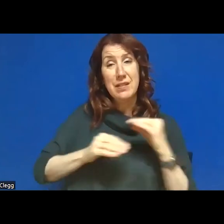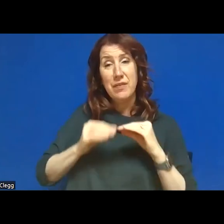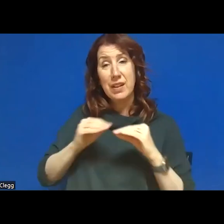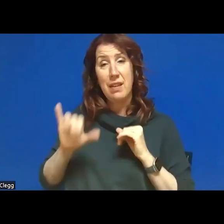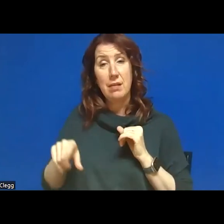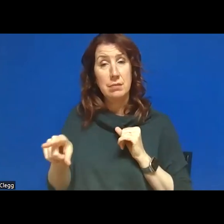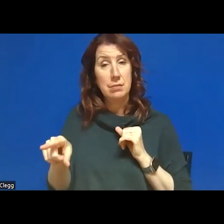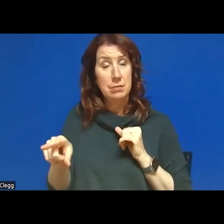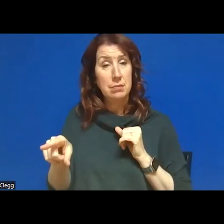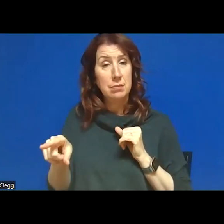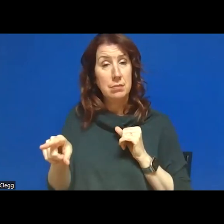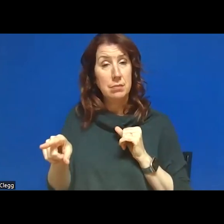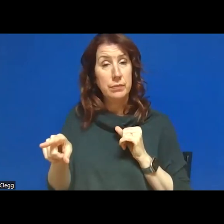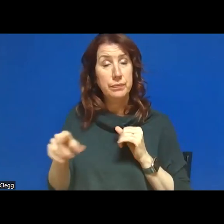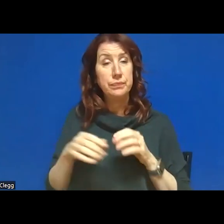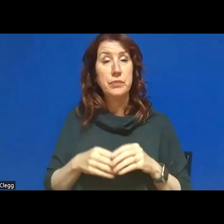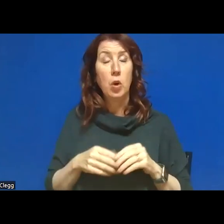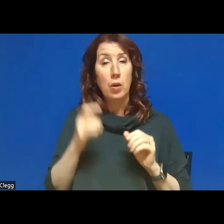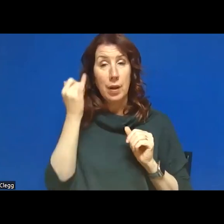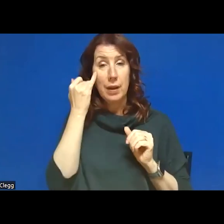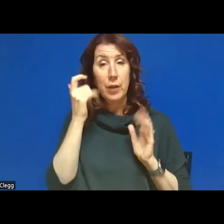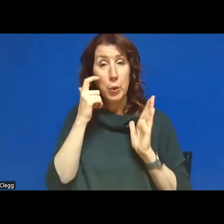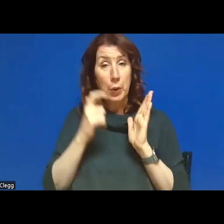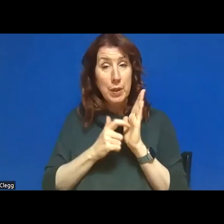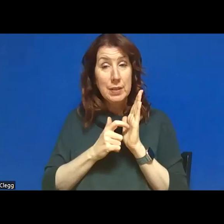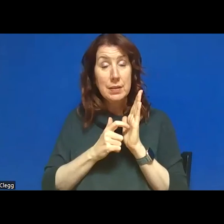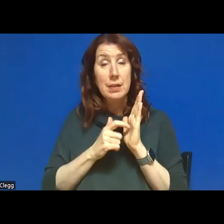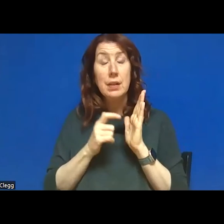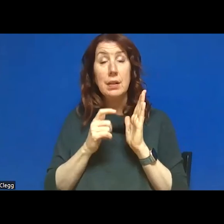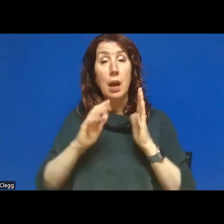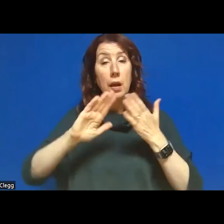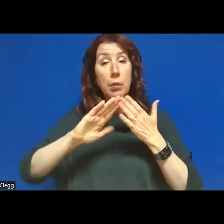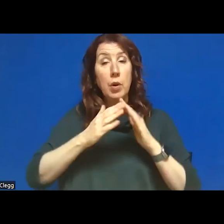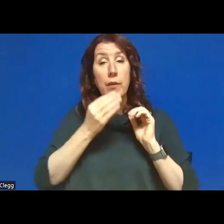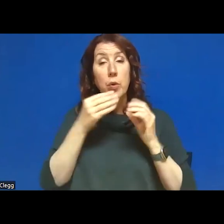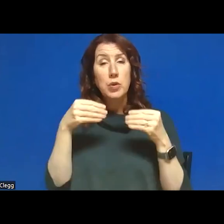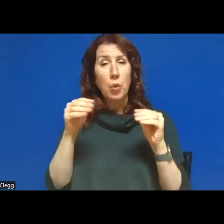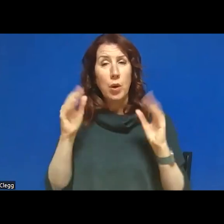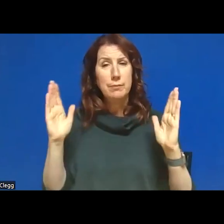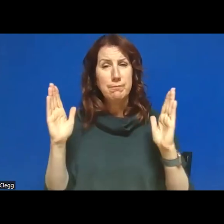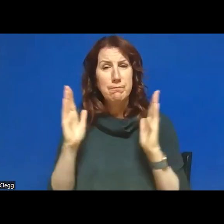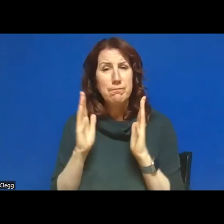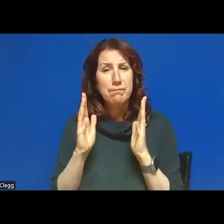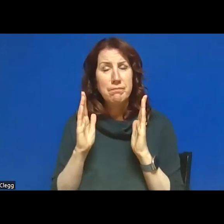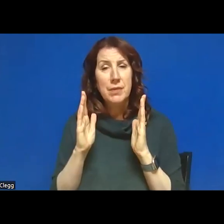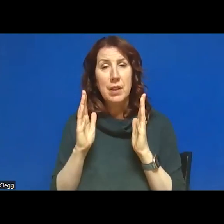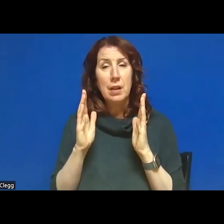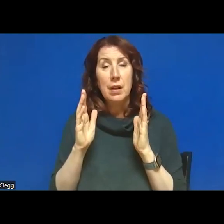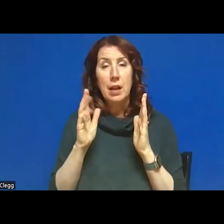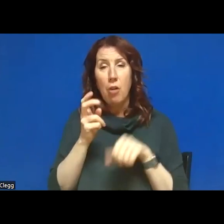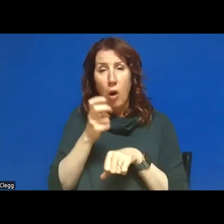Do you see that there's like a narrowness at your community grocery store that makes it difficult for people on crutches or walkers to